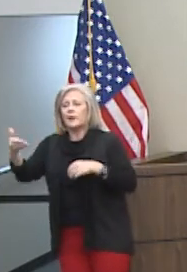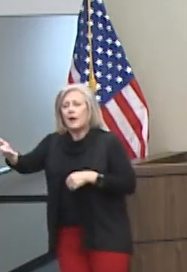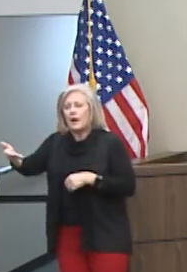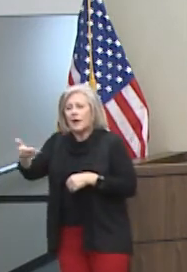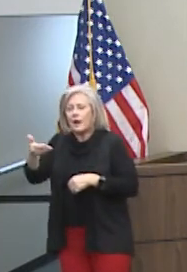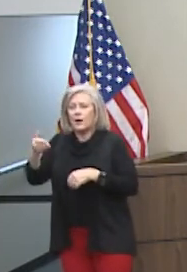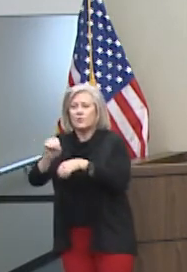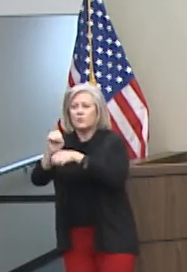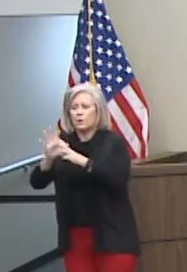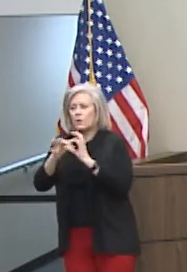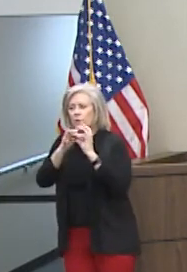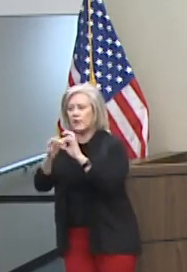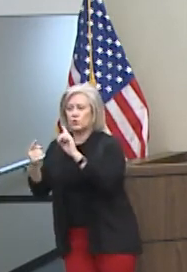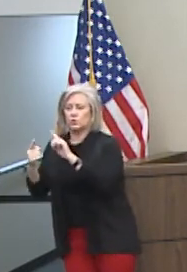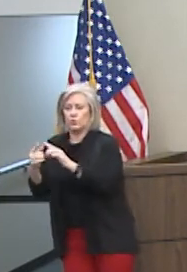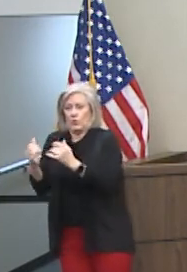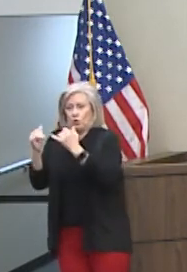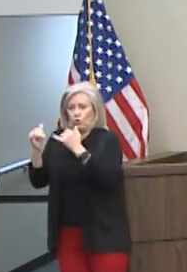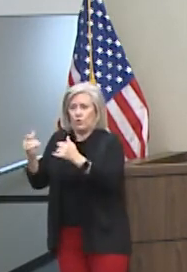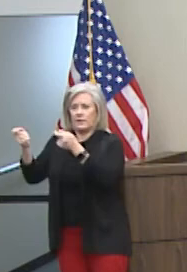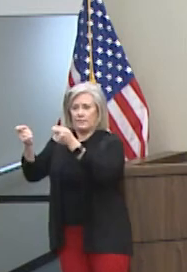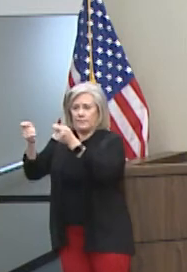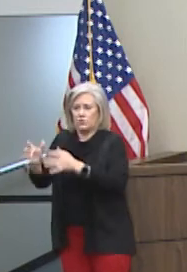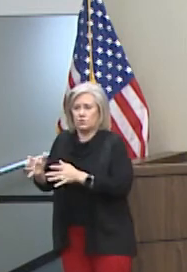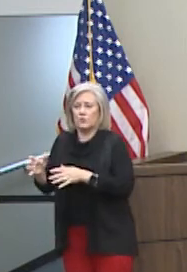administrator. I'll entertain a motion.